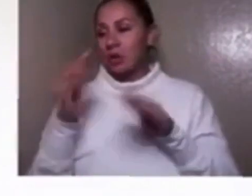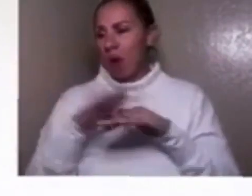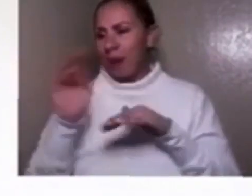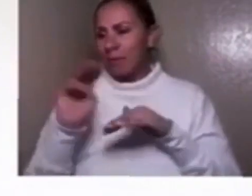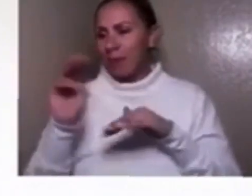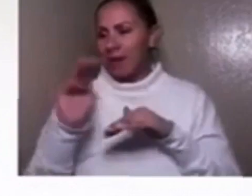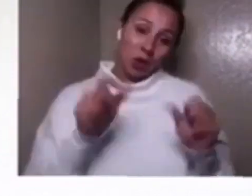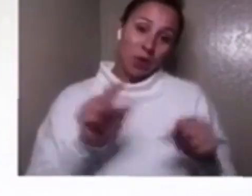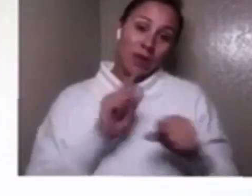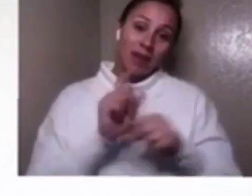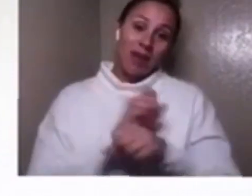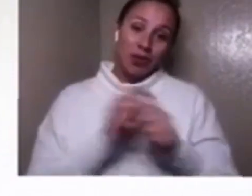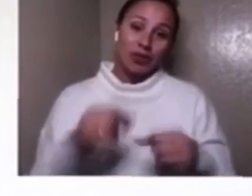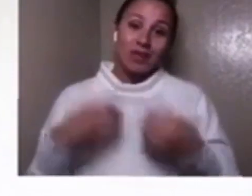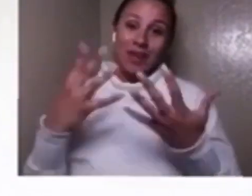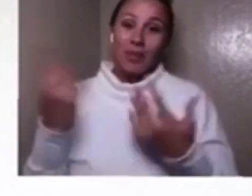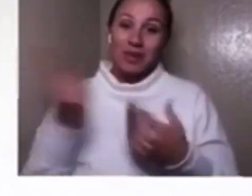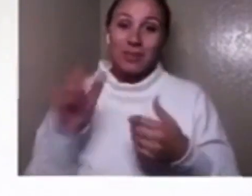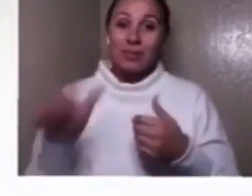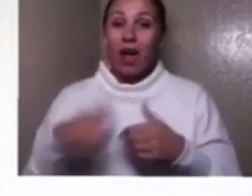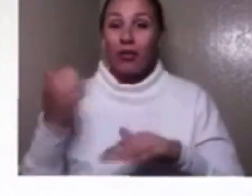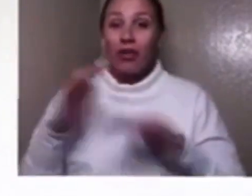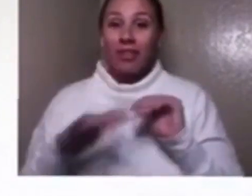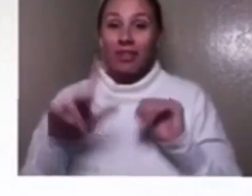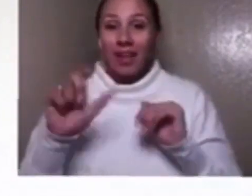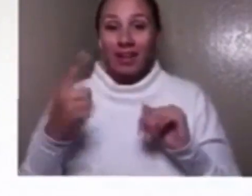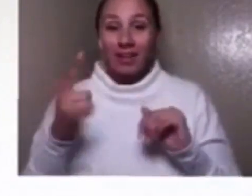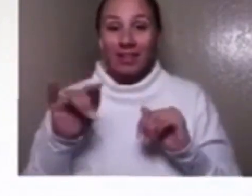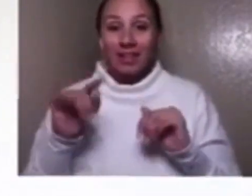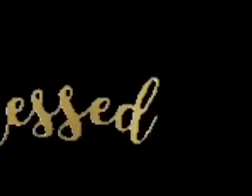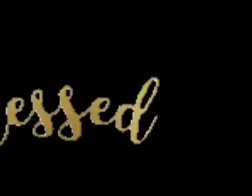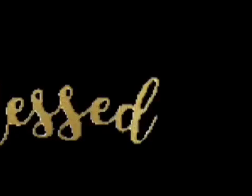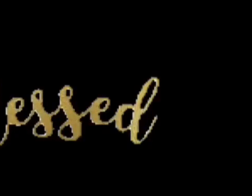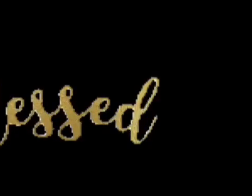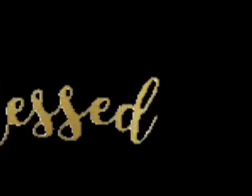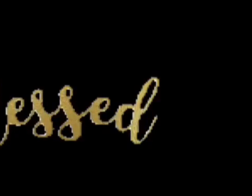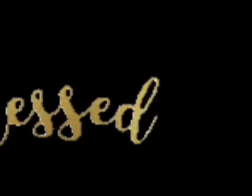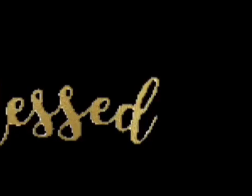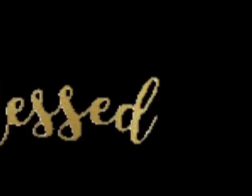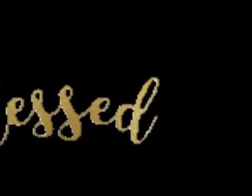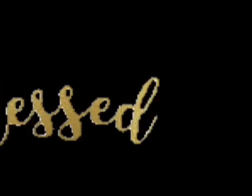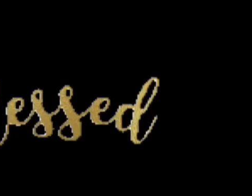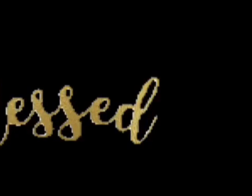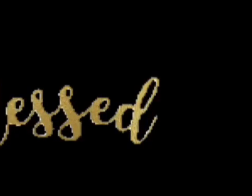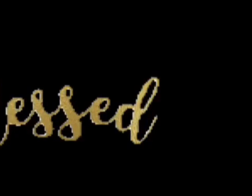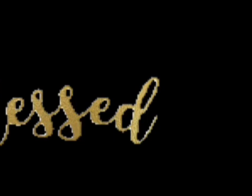What do we do on Monday? You can actually give away something other than a pair of leggings.